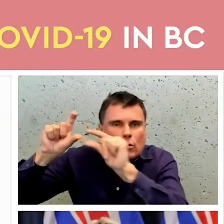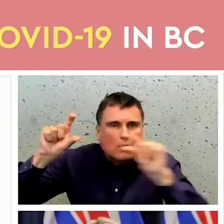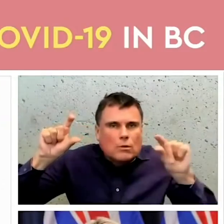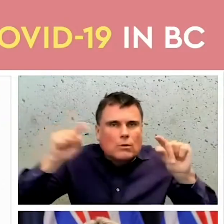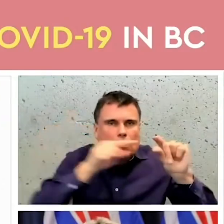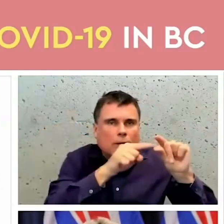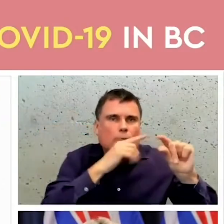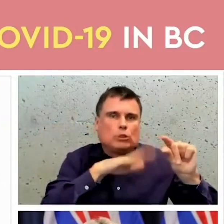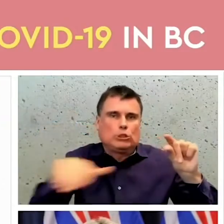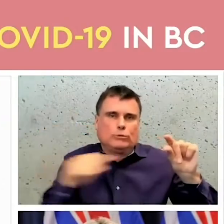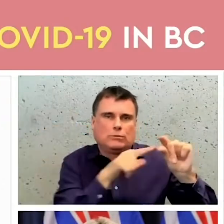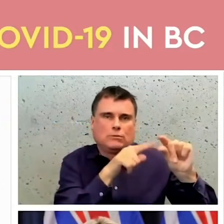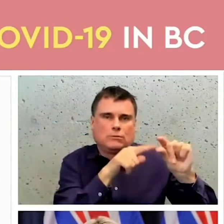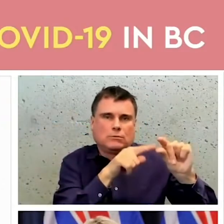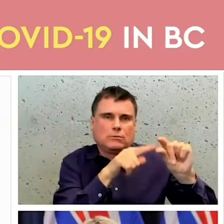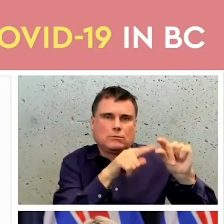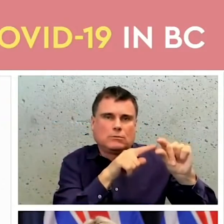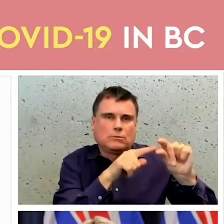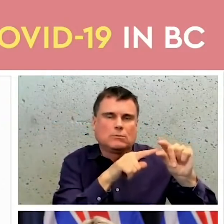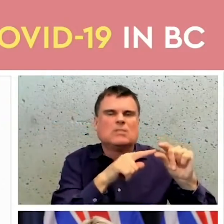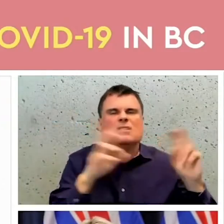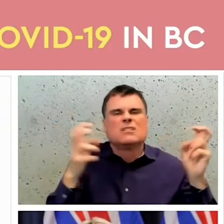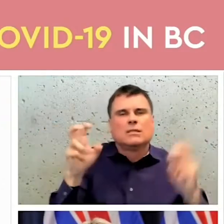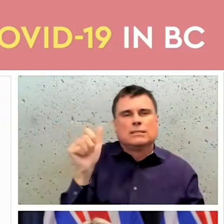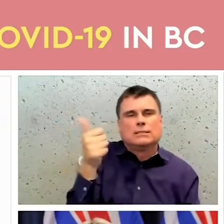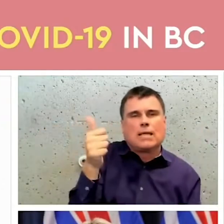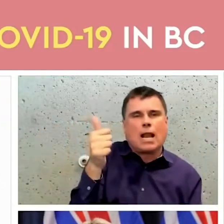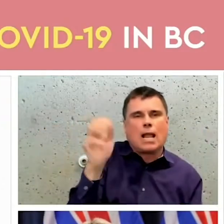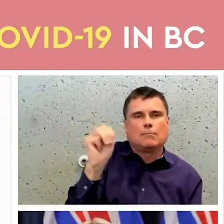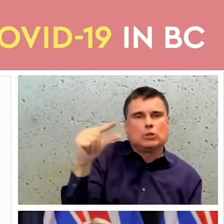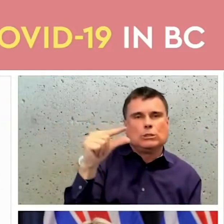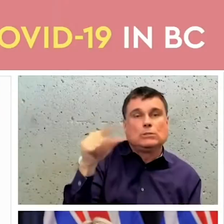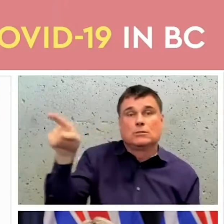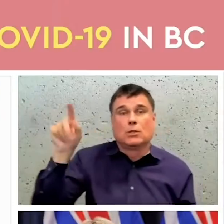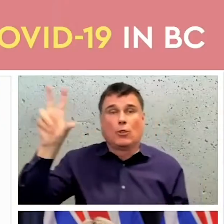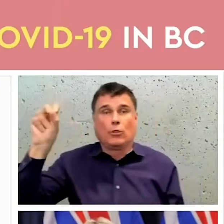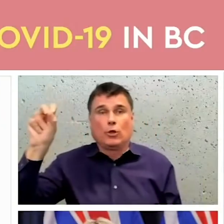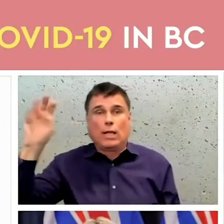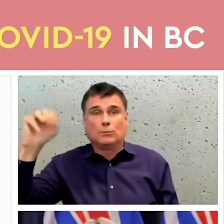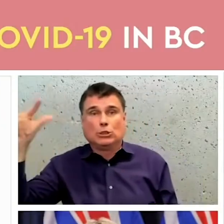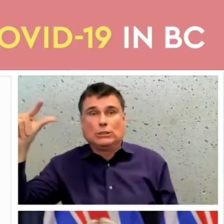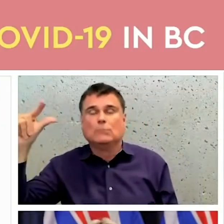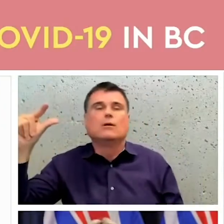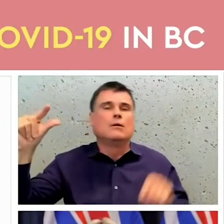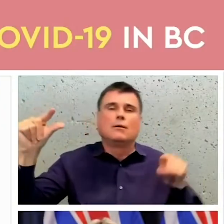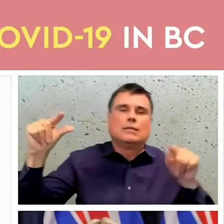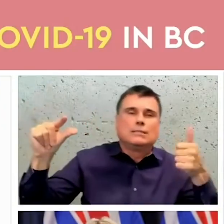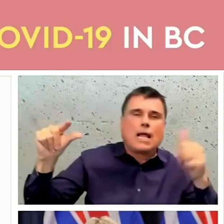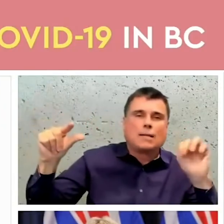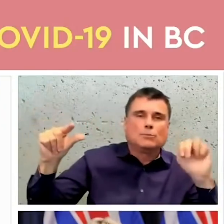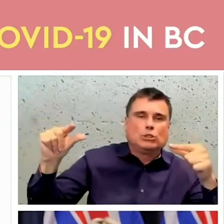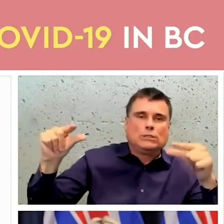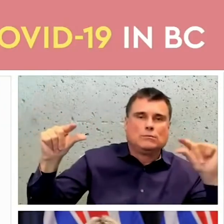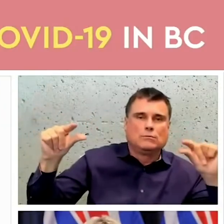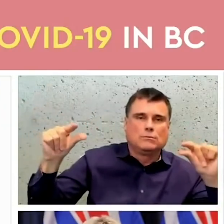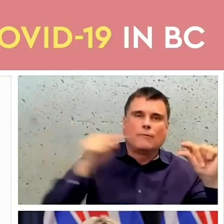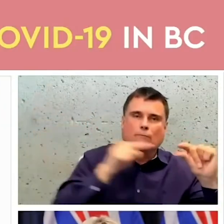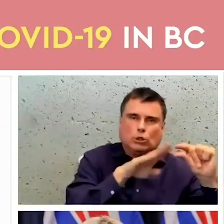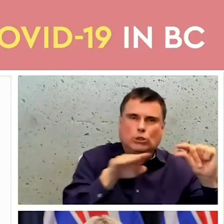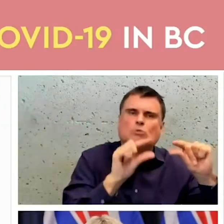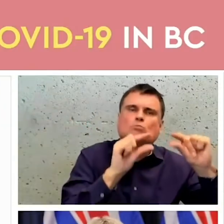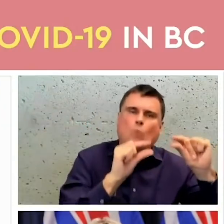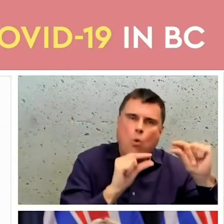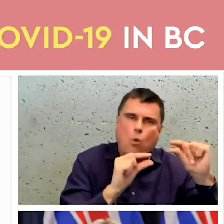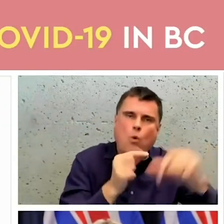younger children as the adult formulation. So that is the dose that is specific to younger children. And that is